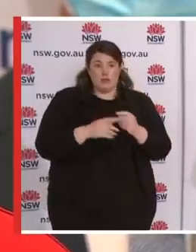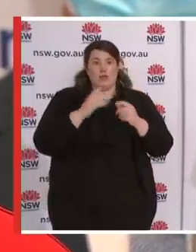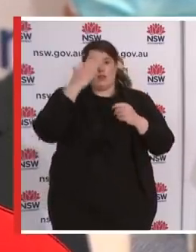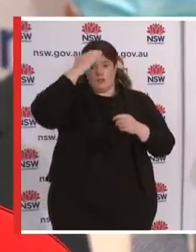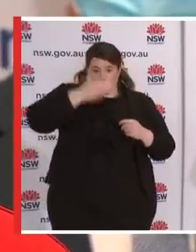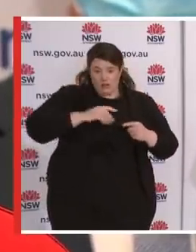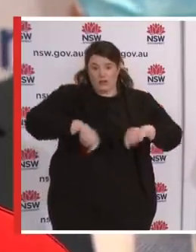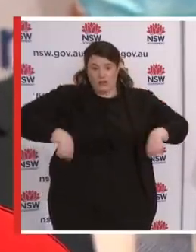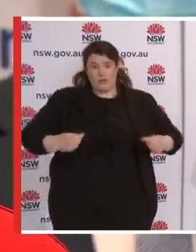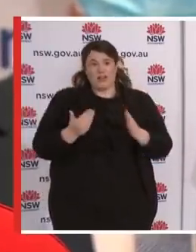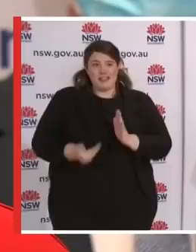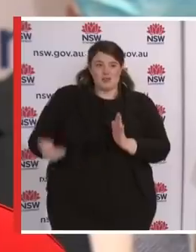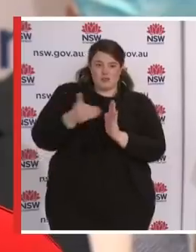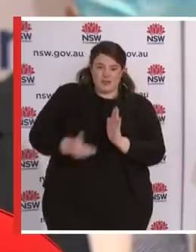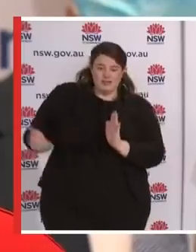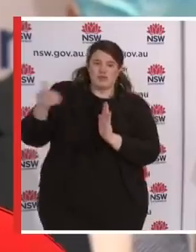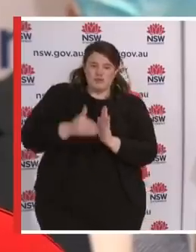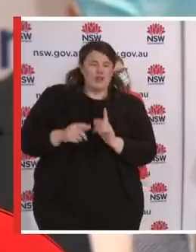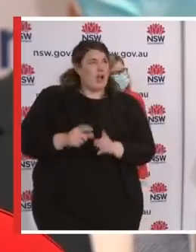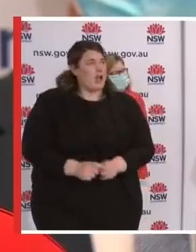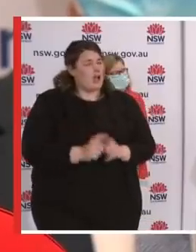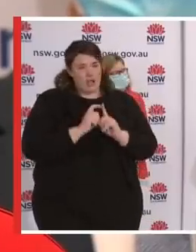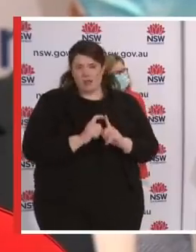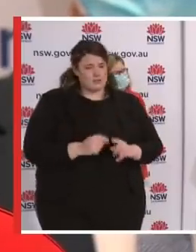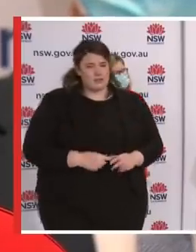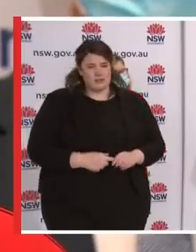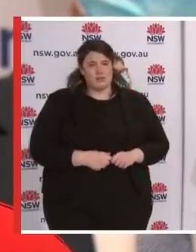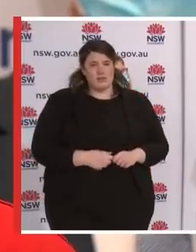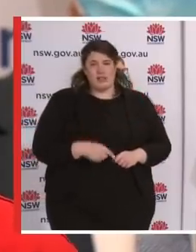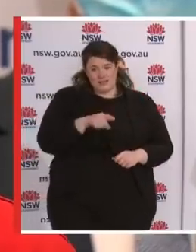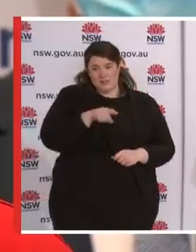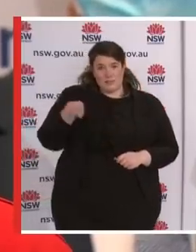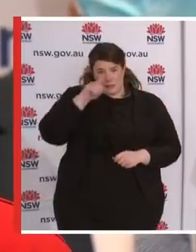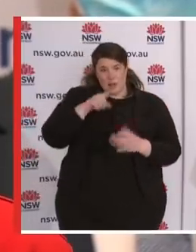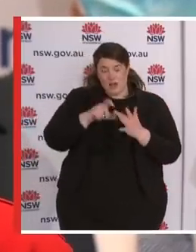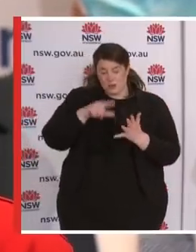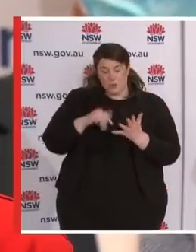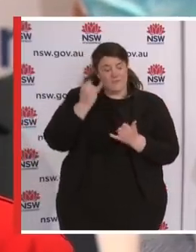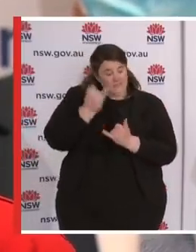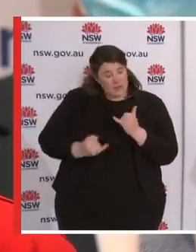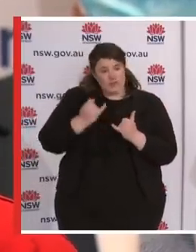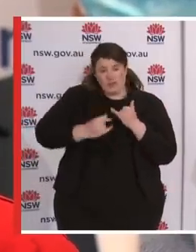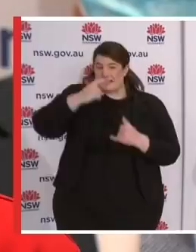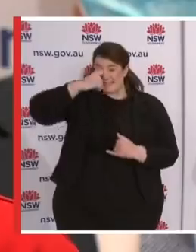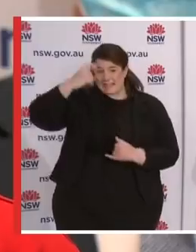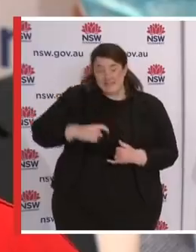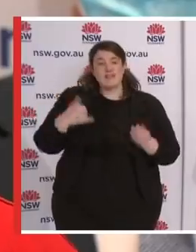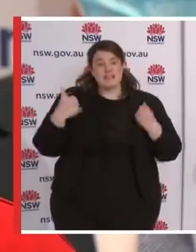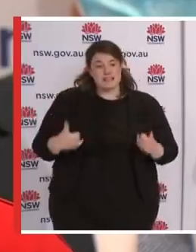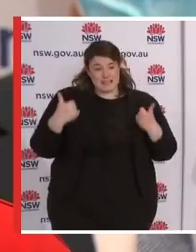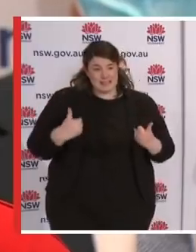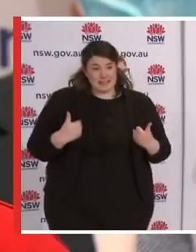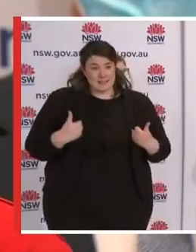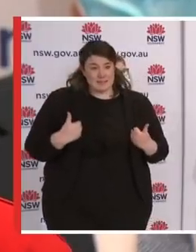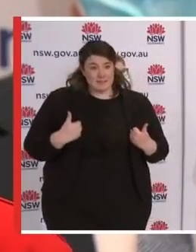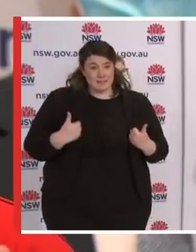be very difficult work. And these are really sick patients. So what we want to do is take these patients who are really sick and stop